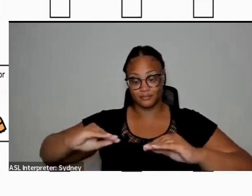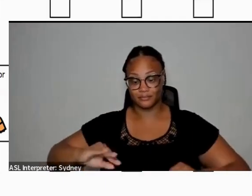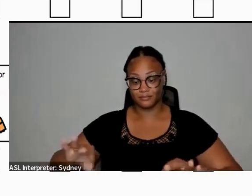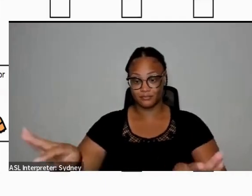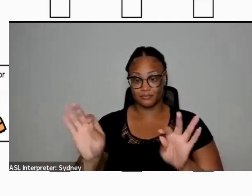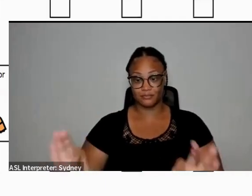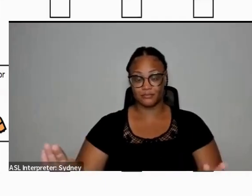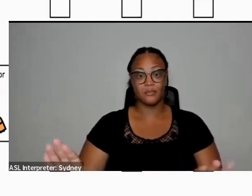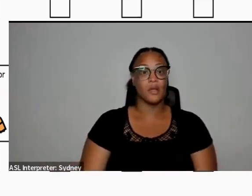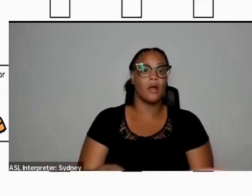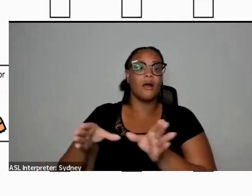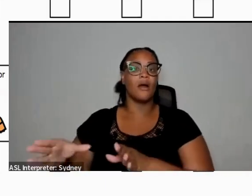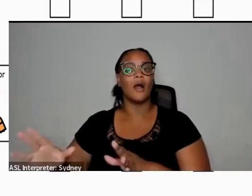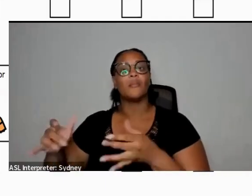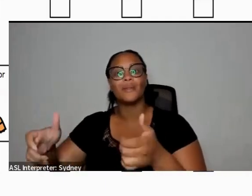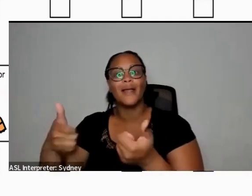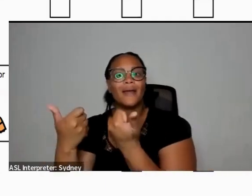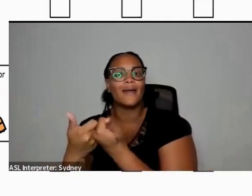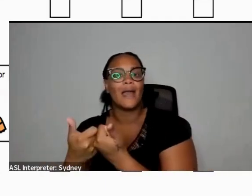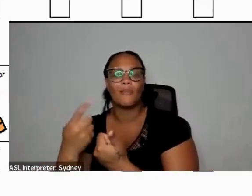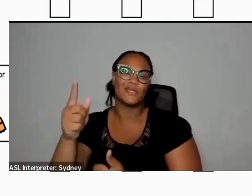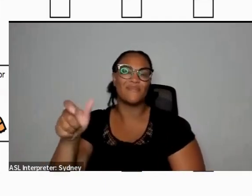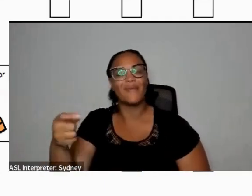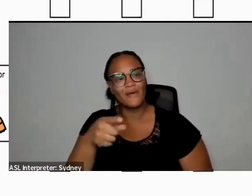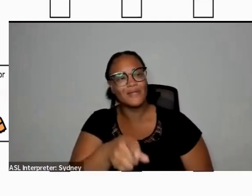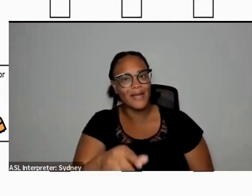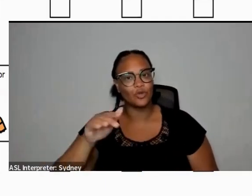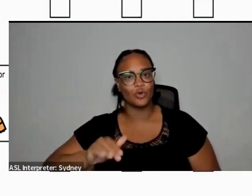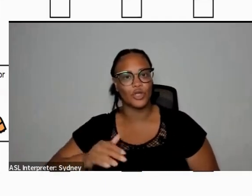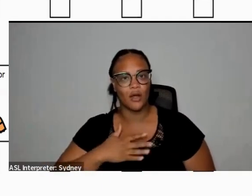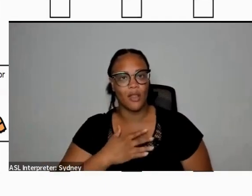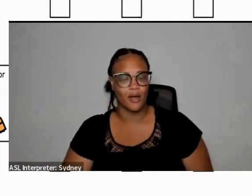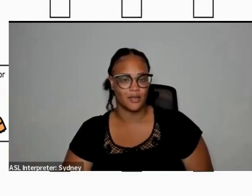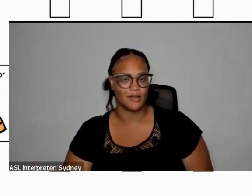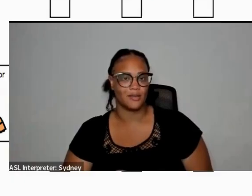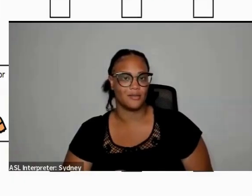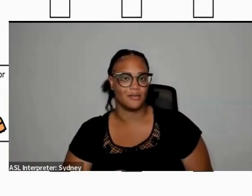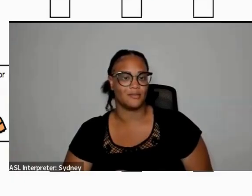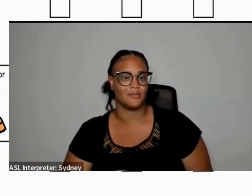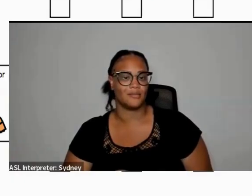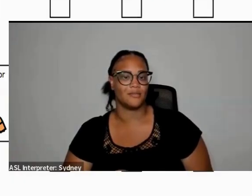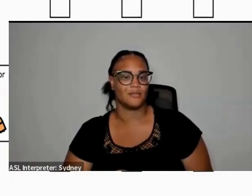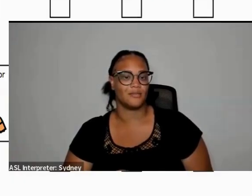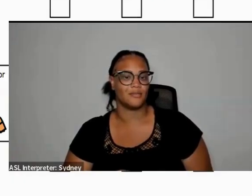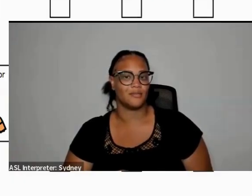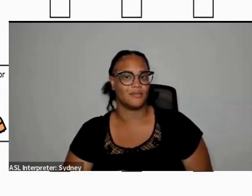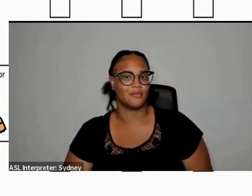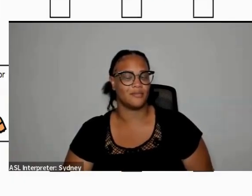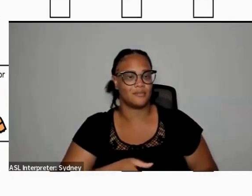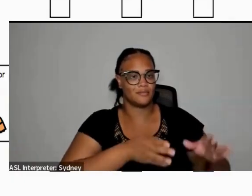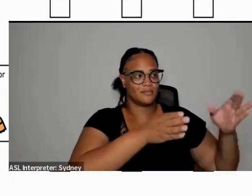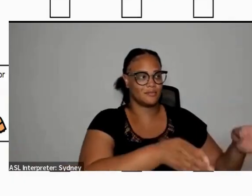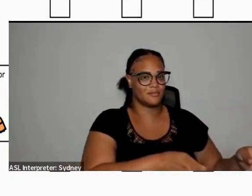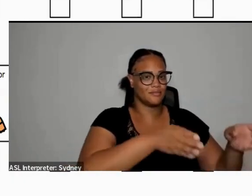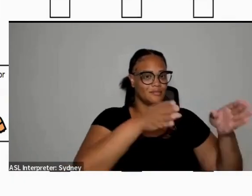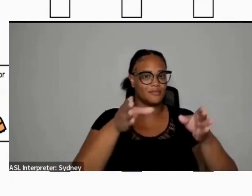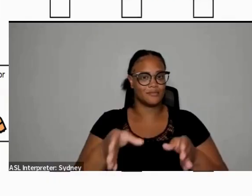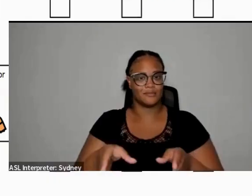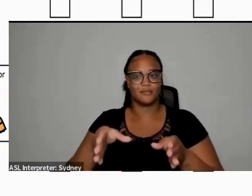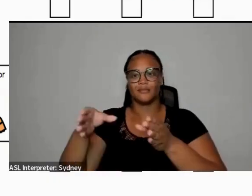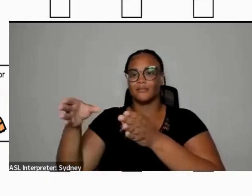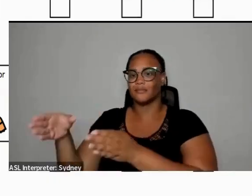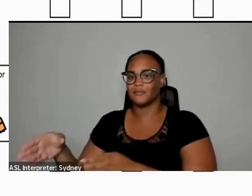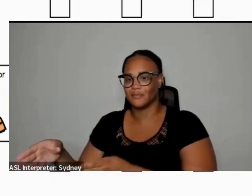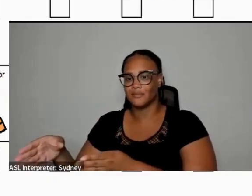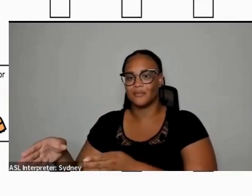a game, or we're going to do something else that they really like. So it's really putting some, what